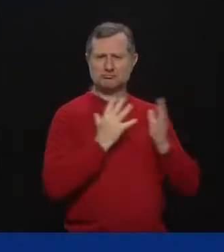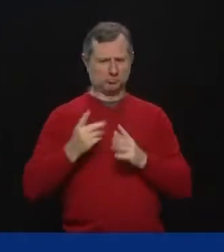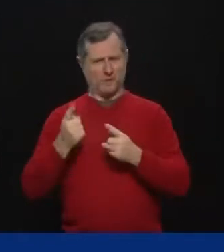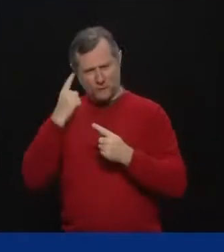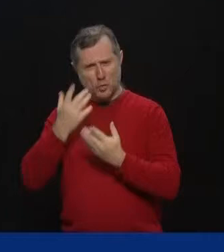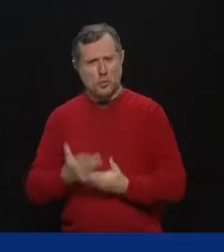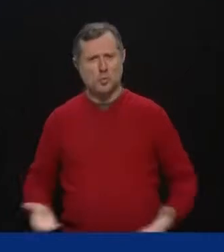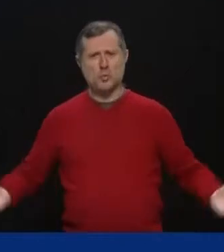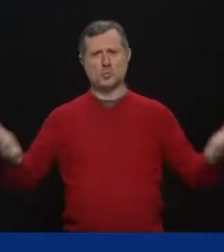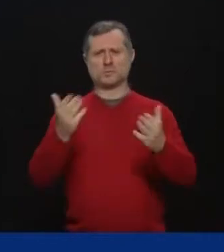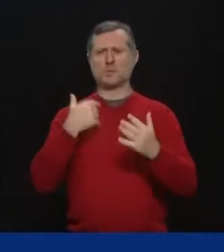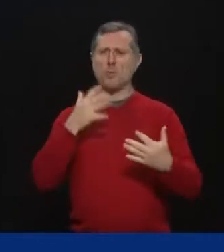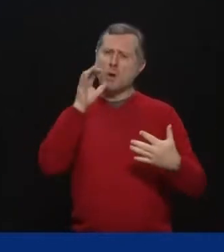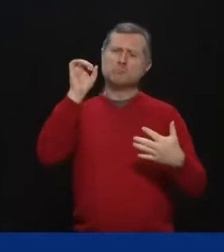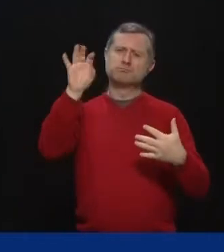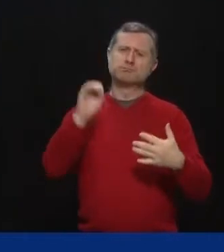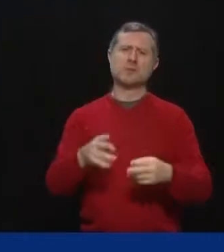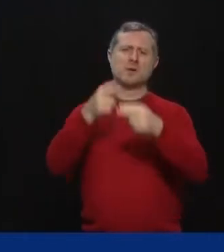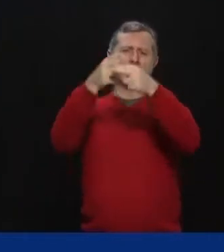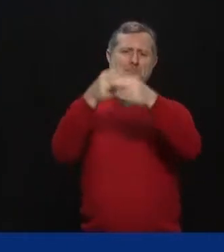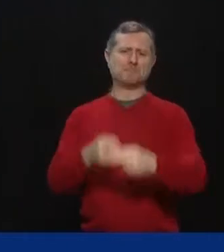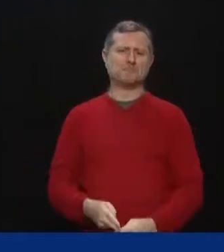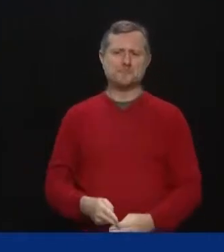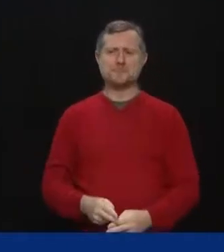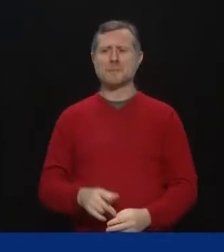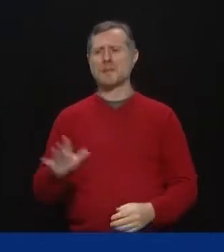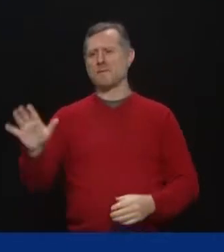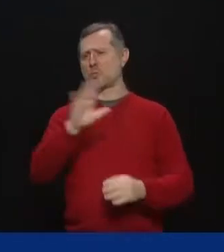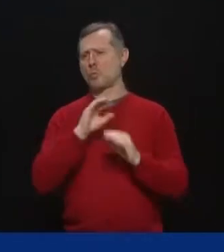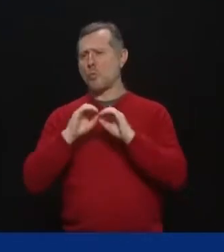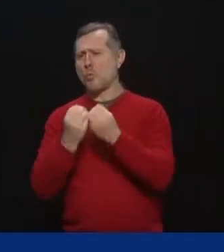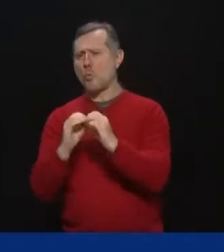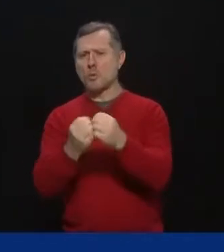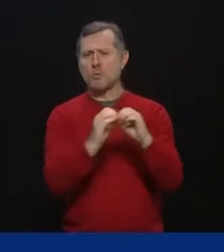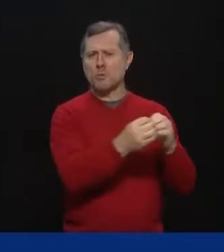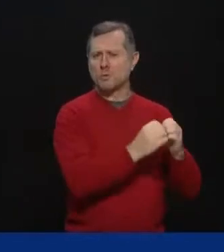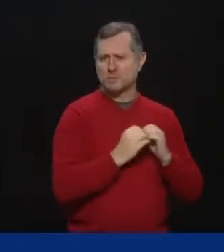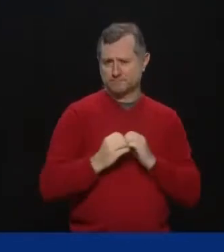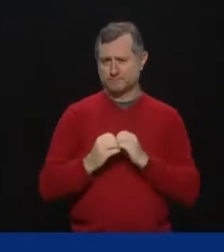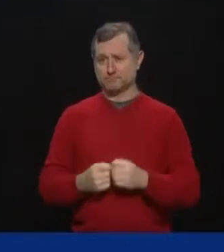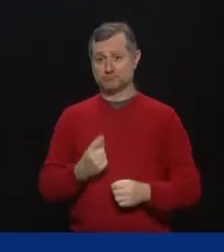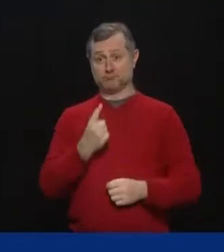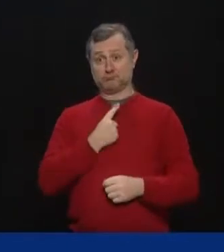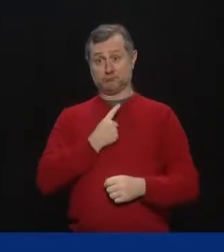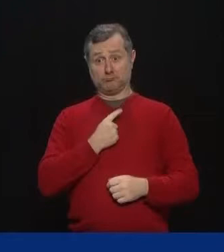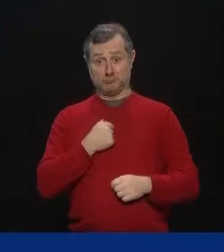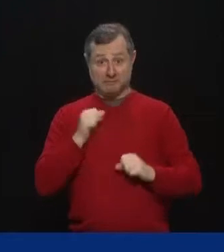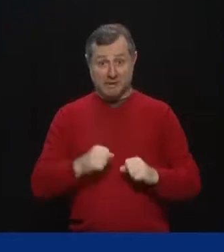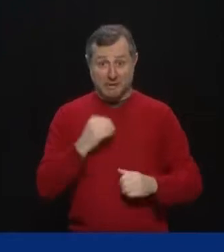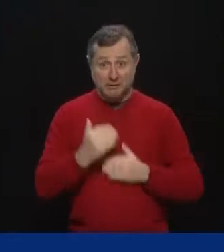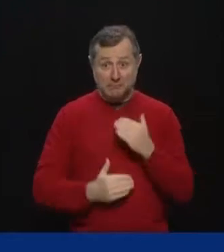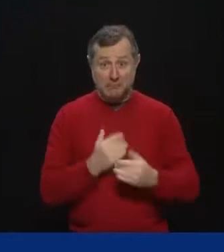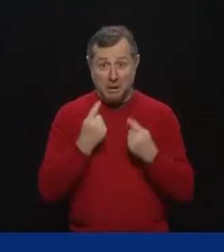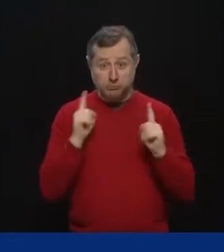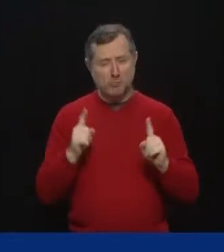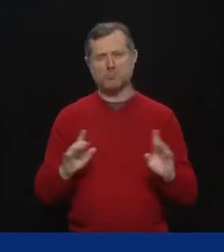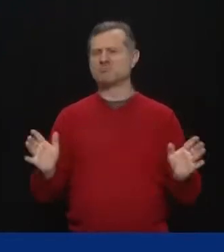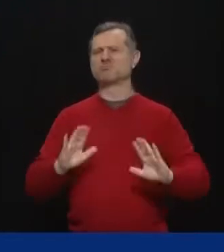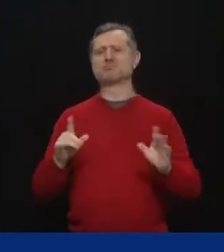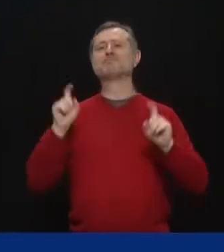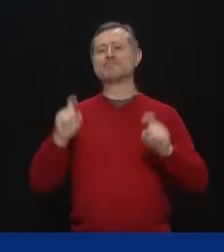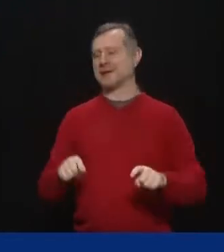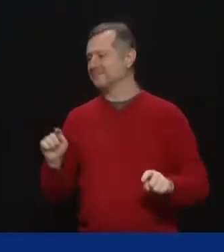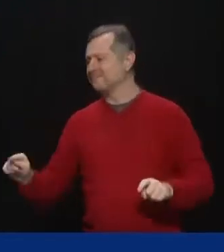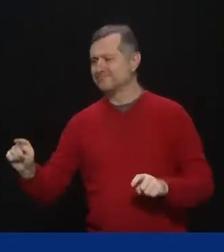out their names and recognize the organizations that they're with, because we don't get anywhere as an individual in this state. We do it collaboratively,